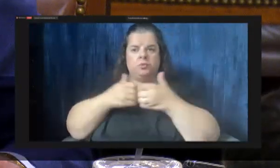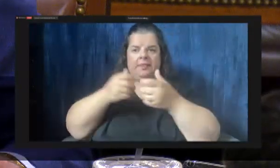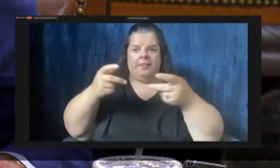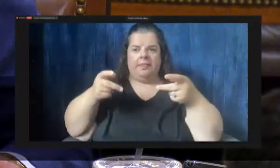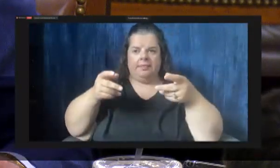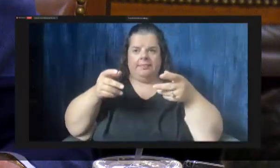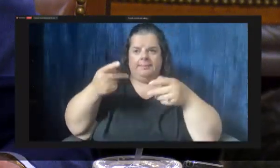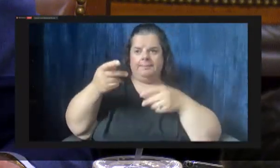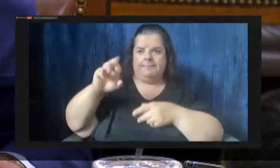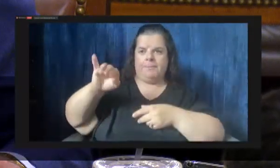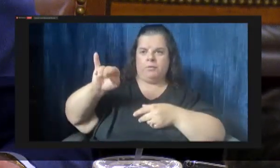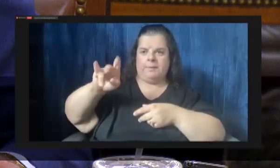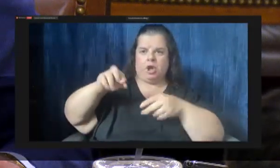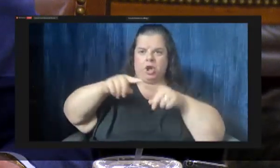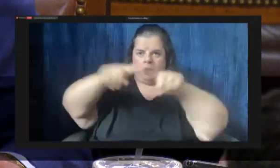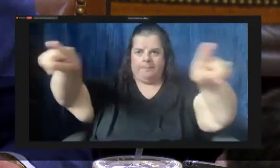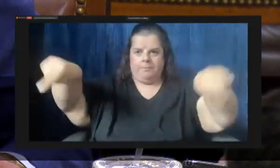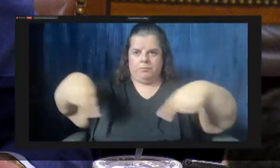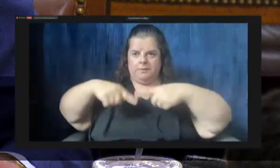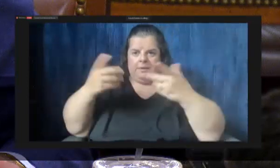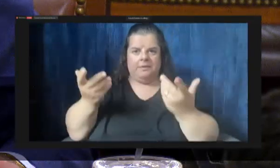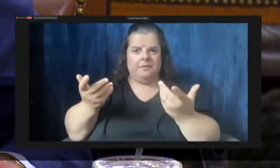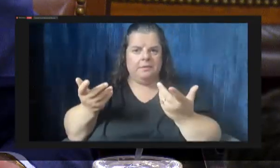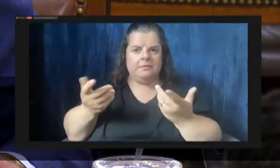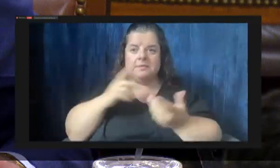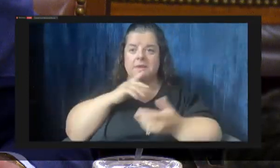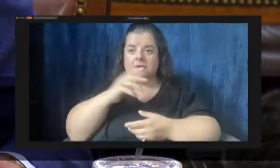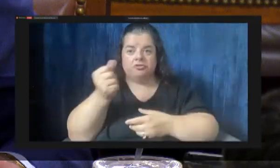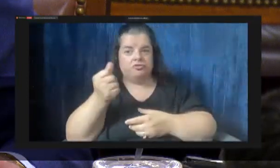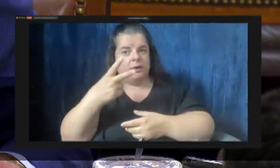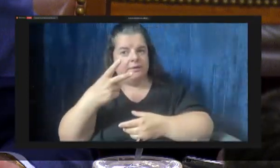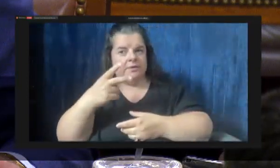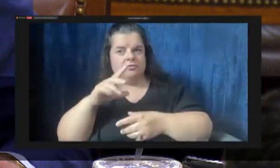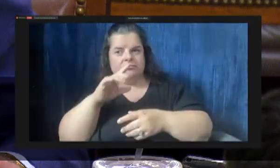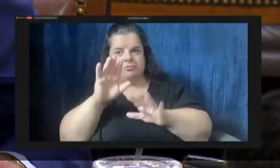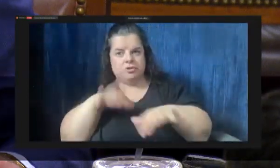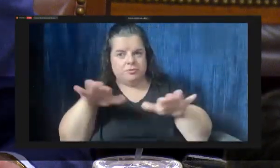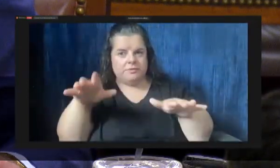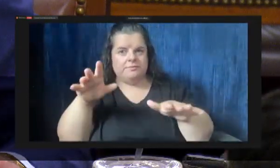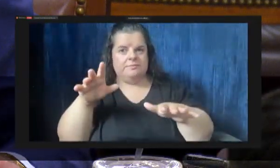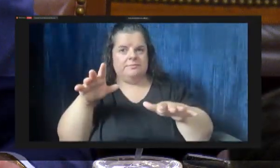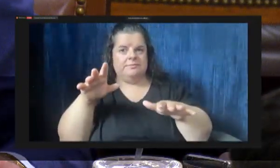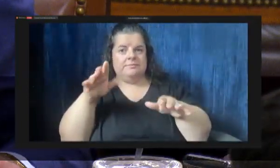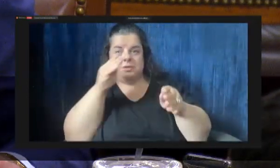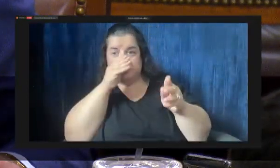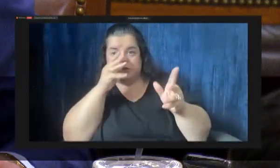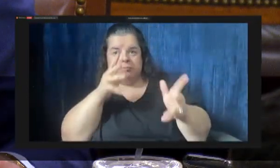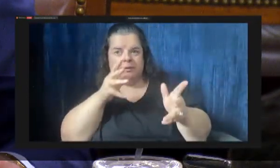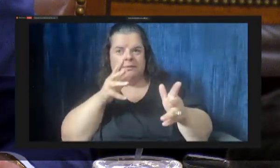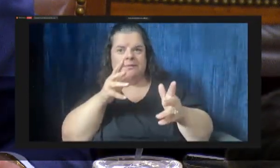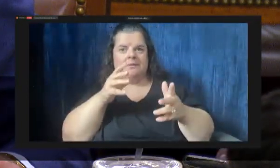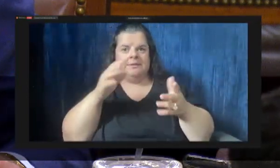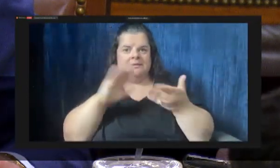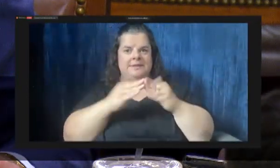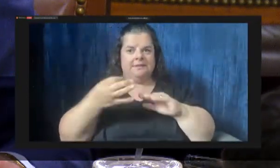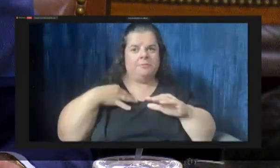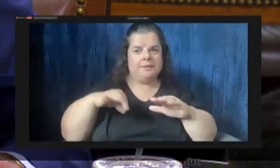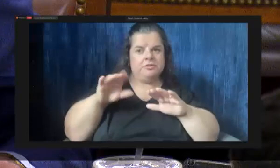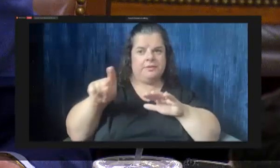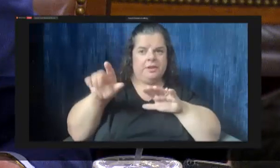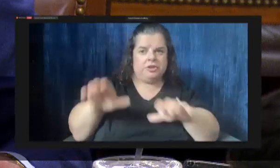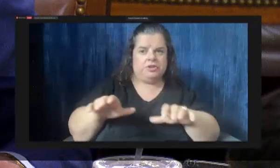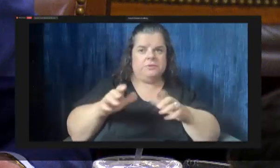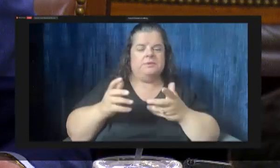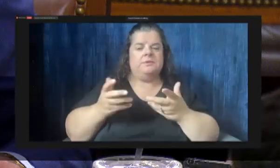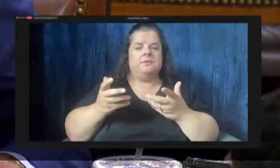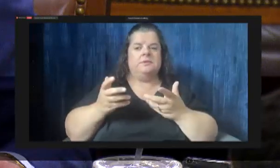somebody, a couple 12-year-old kids that don't keep up on what the city of Pittsburgh is doing and the calling. So I